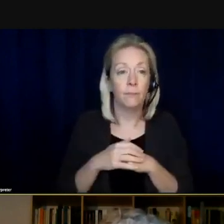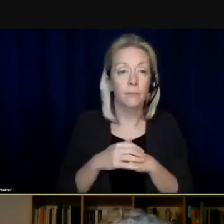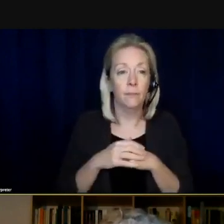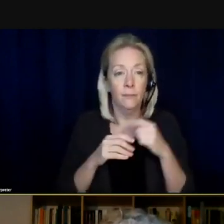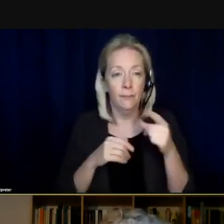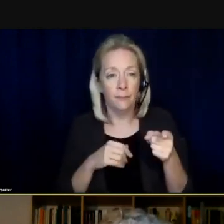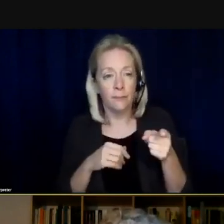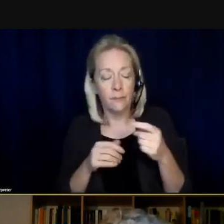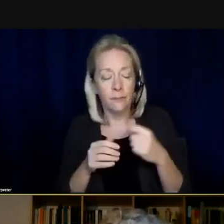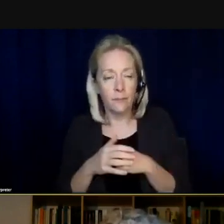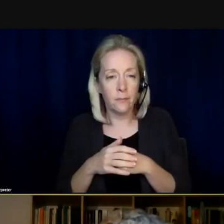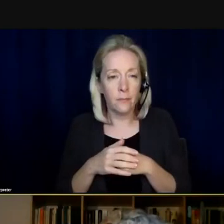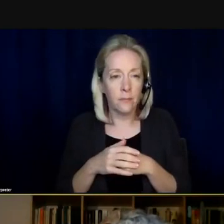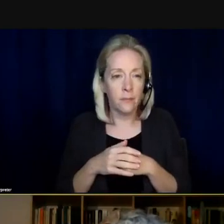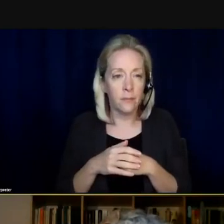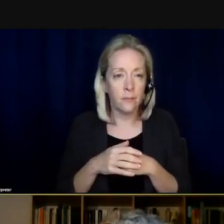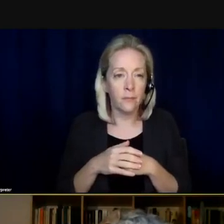have movements.